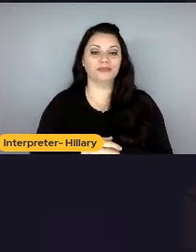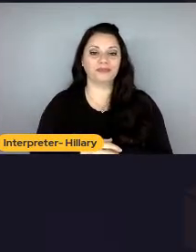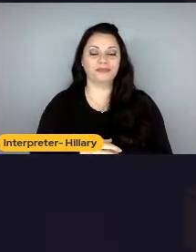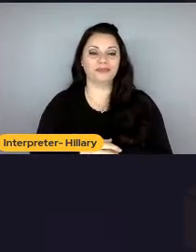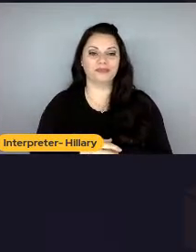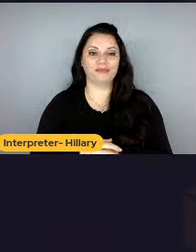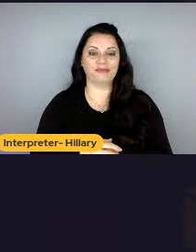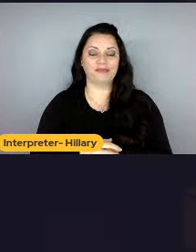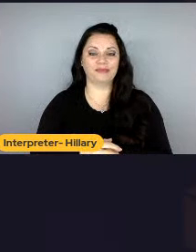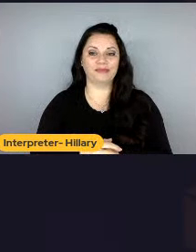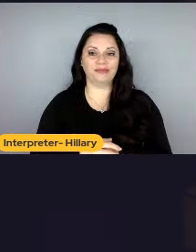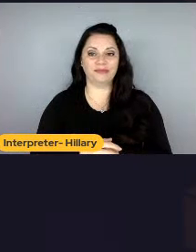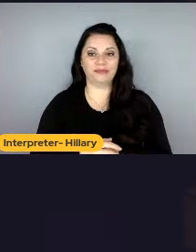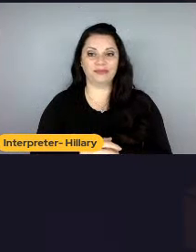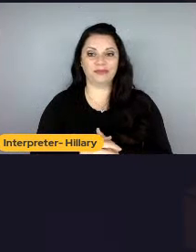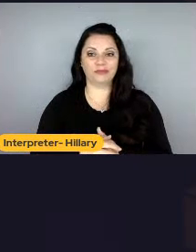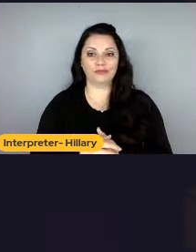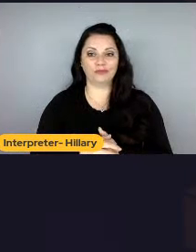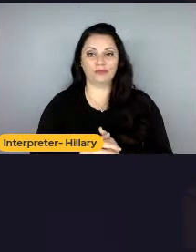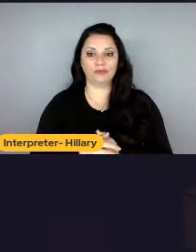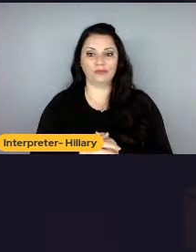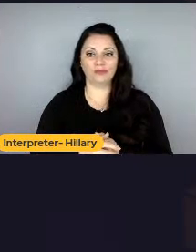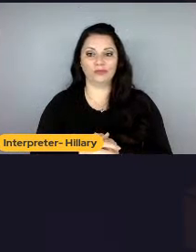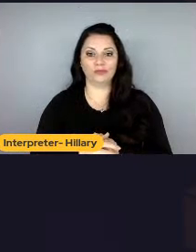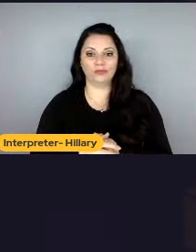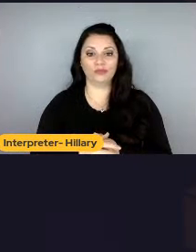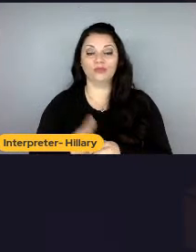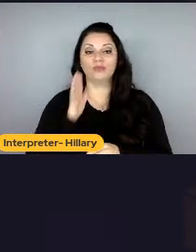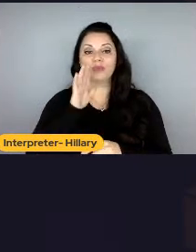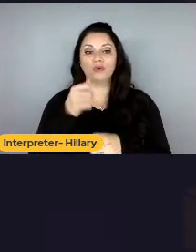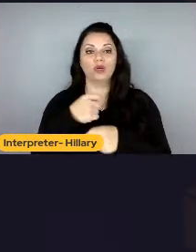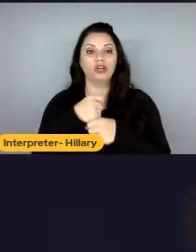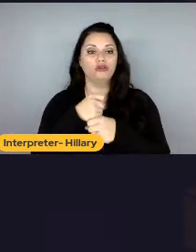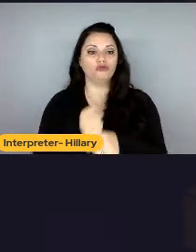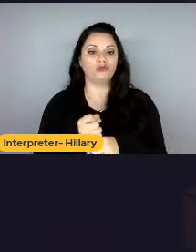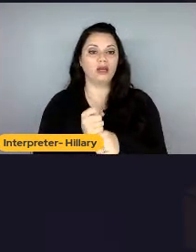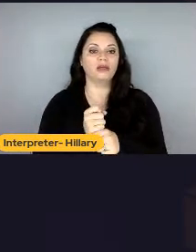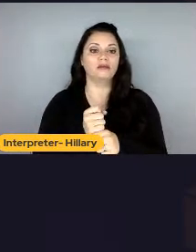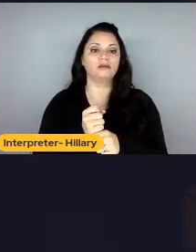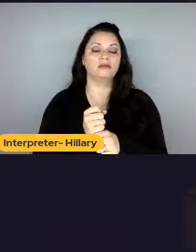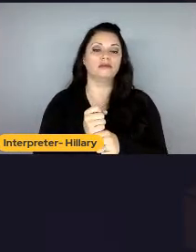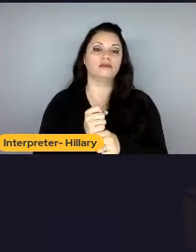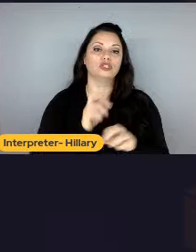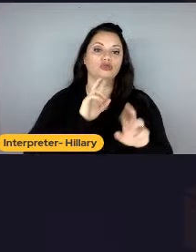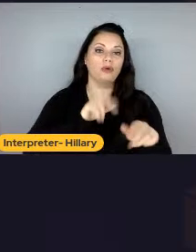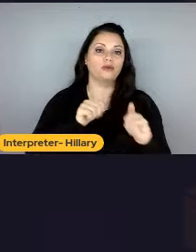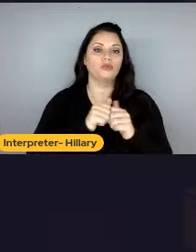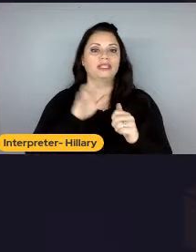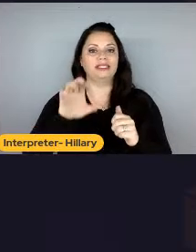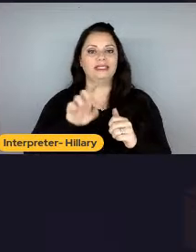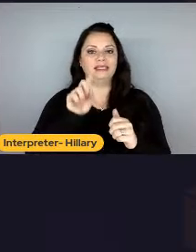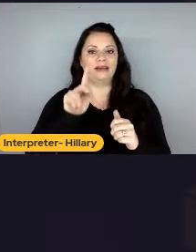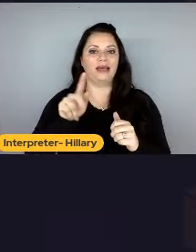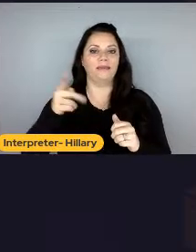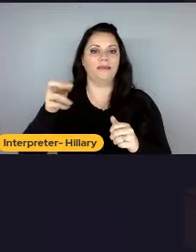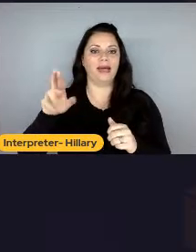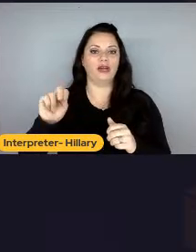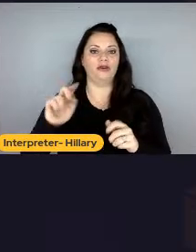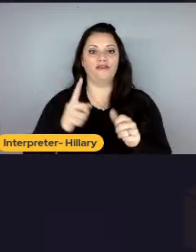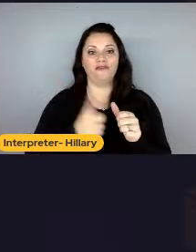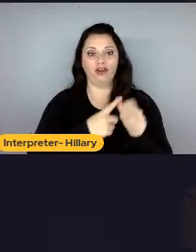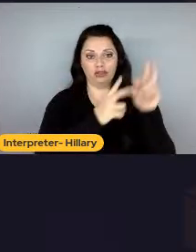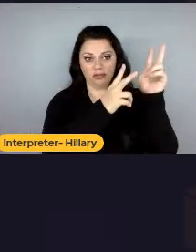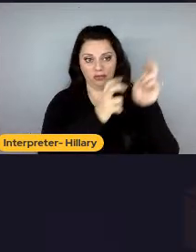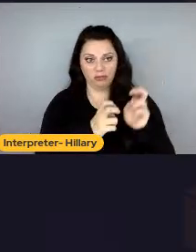So we will create a React website with CDK patterns. First, we will bring down a pattern for